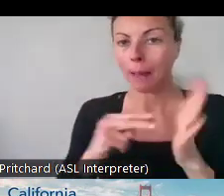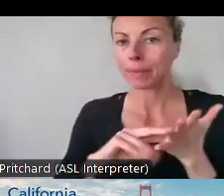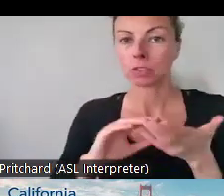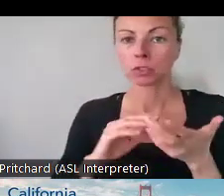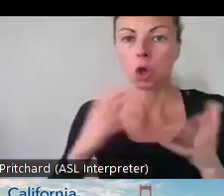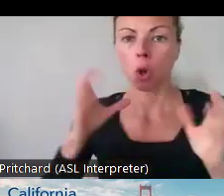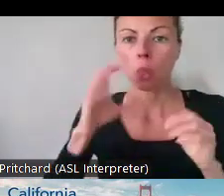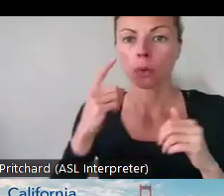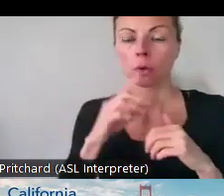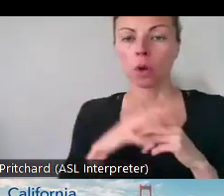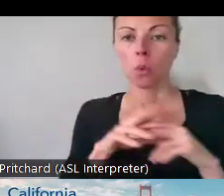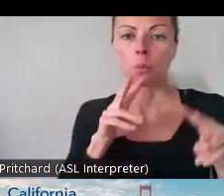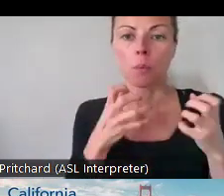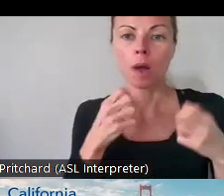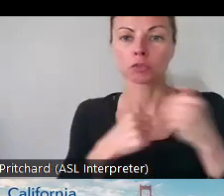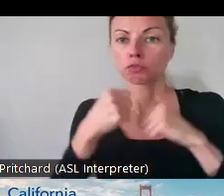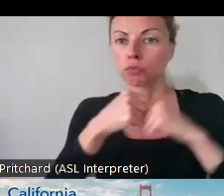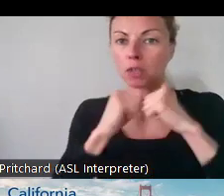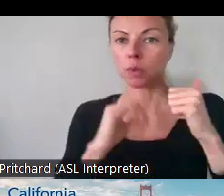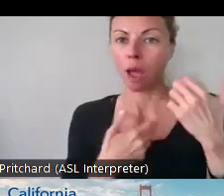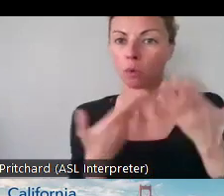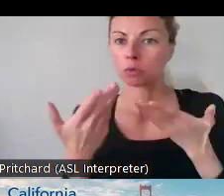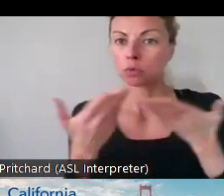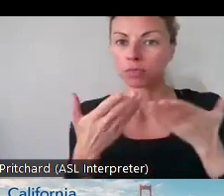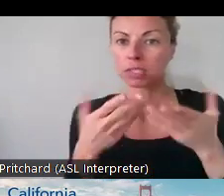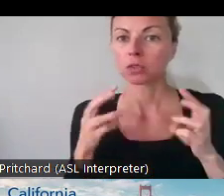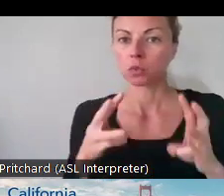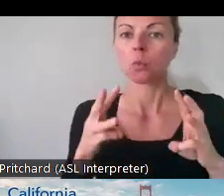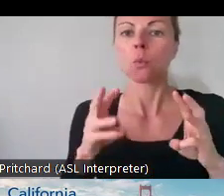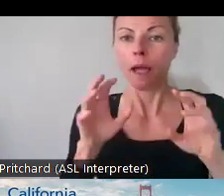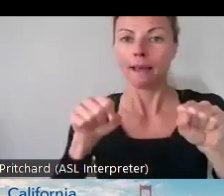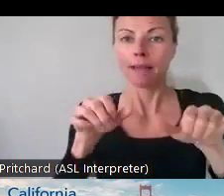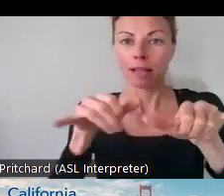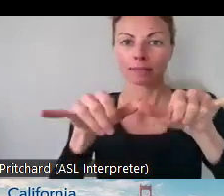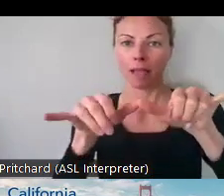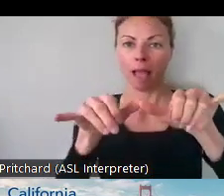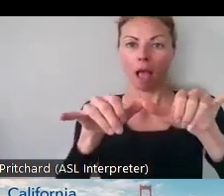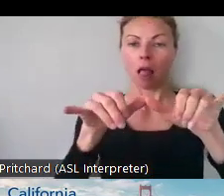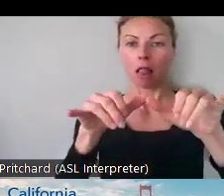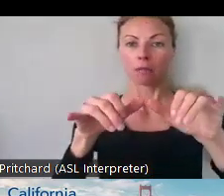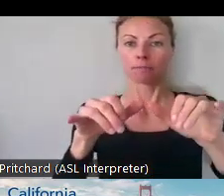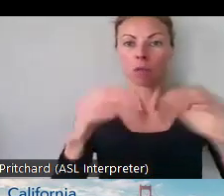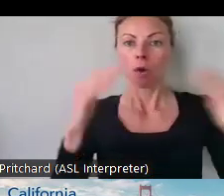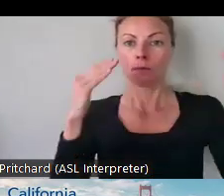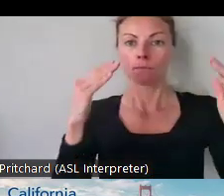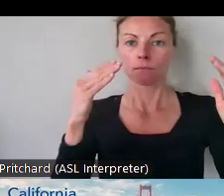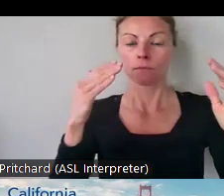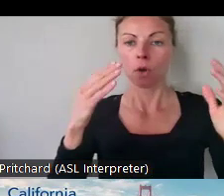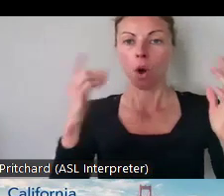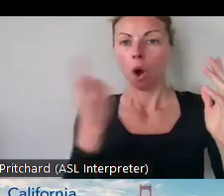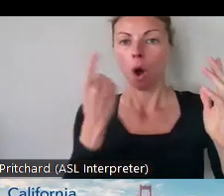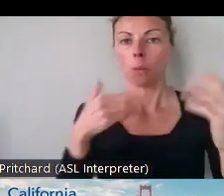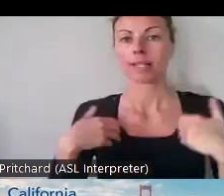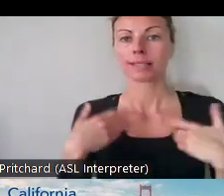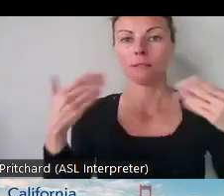to structure our services in a way that are scalable, with the focus always on the person, and